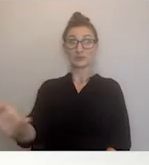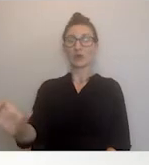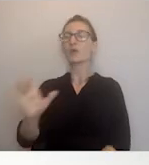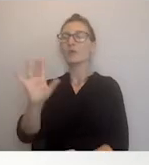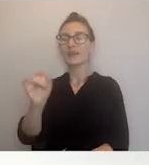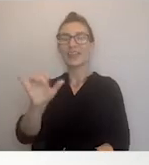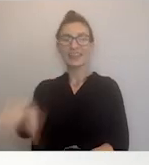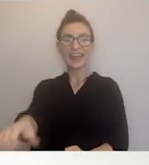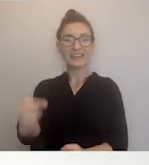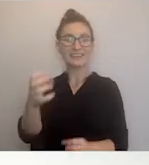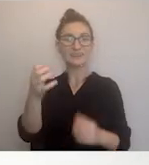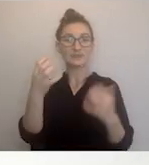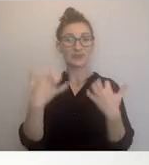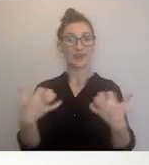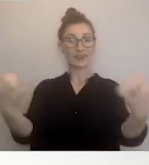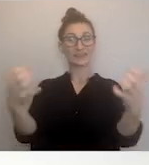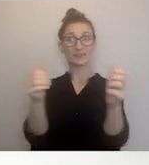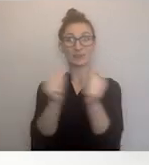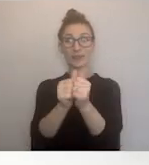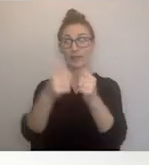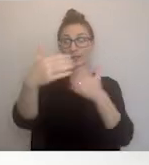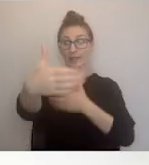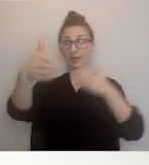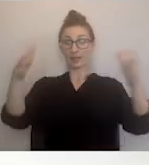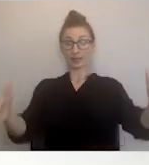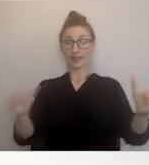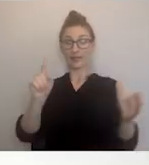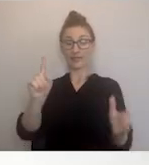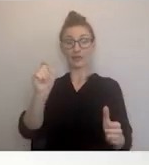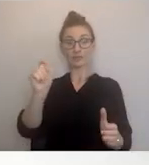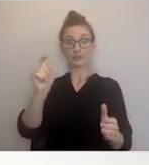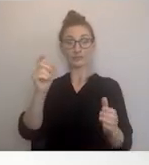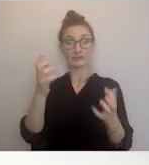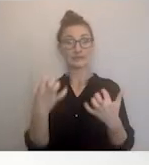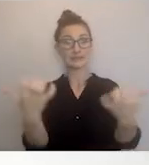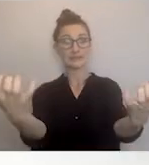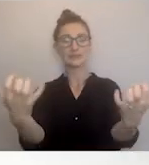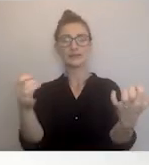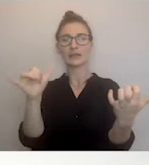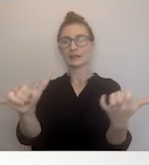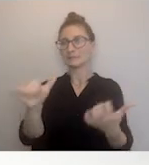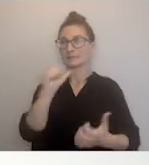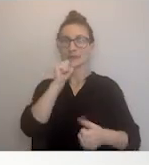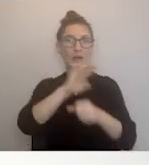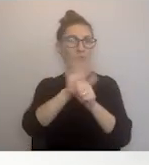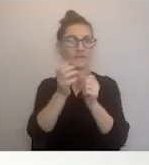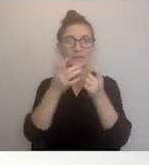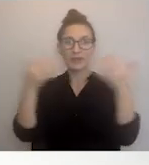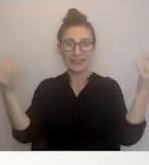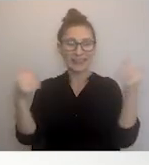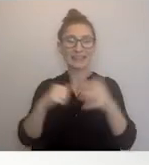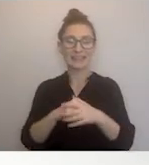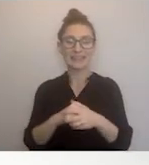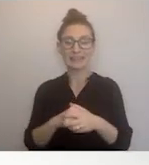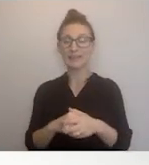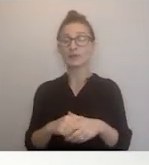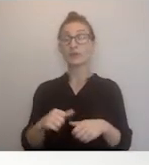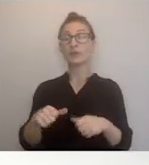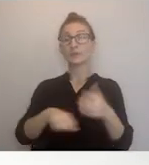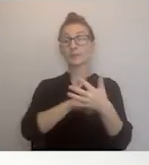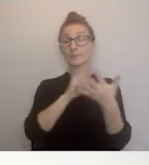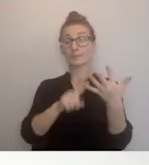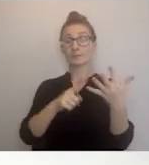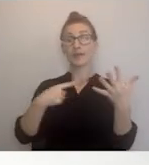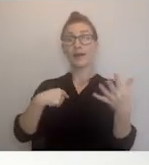for post-pandemic life. But we will be bringing that back online this next year and doing about 6 shows in a small, intimate theater